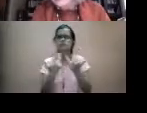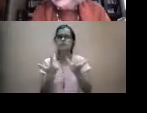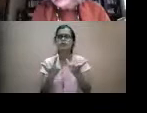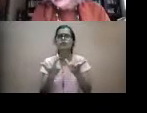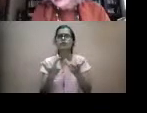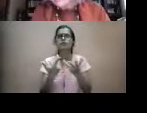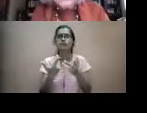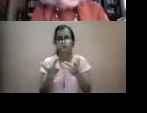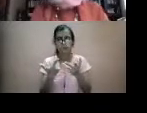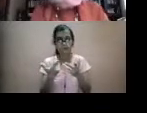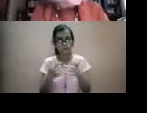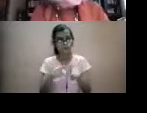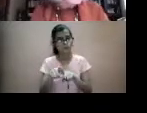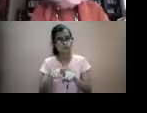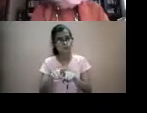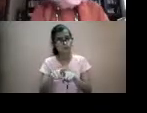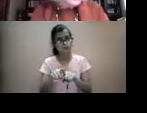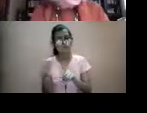this?